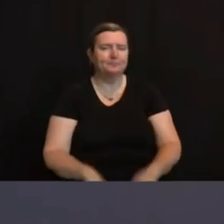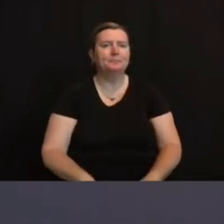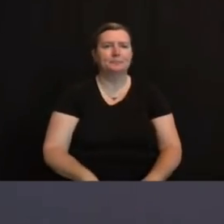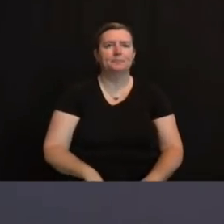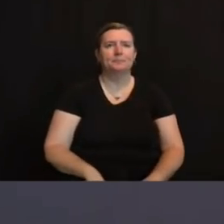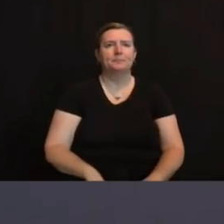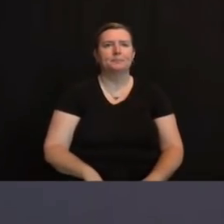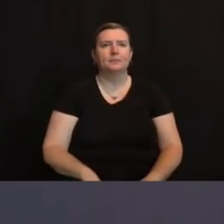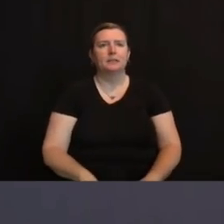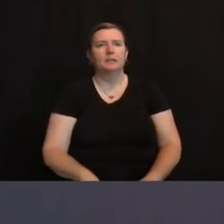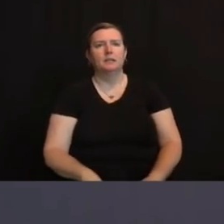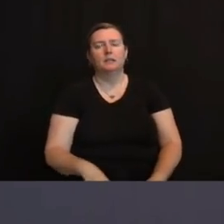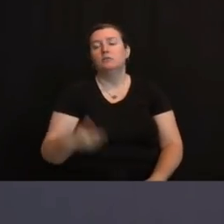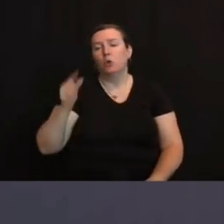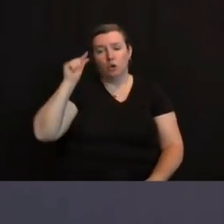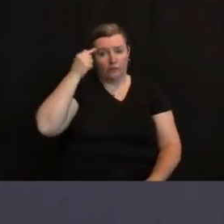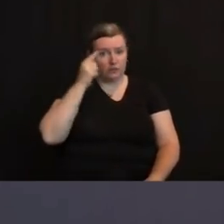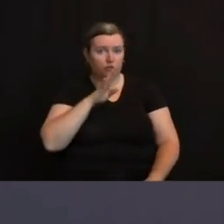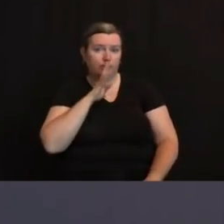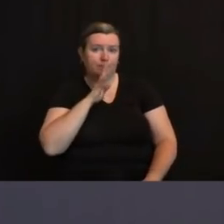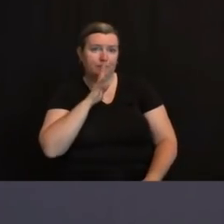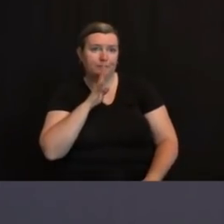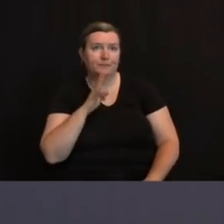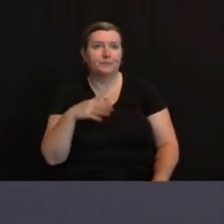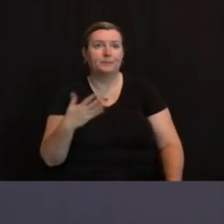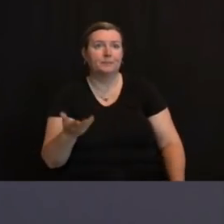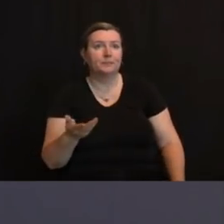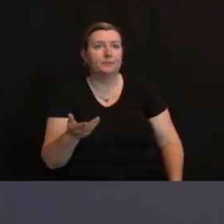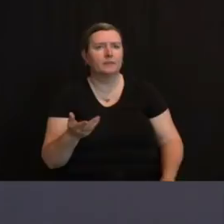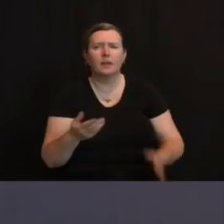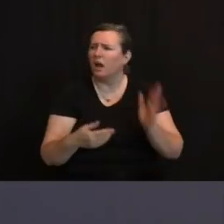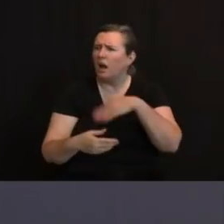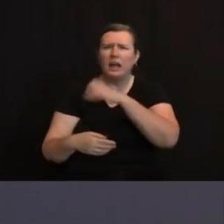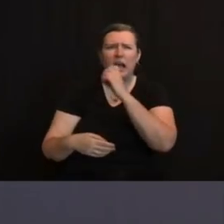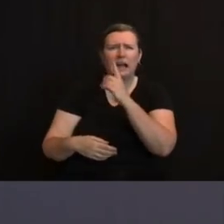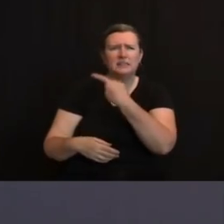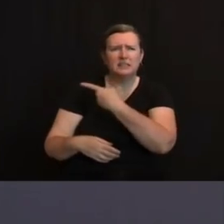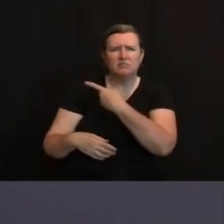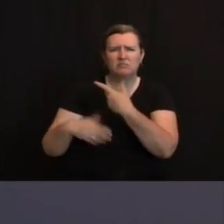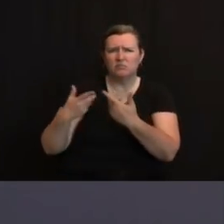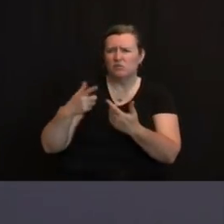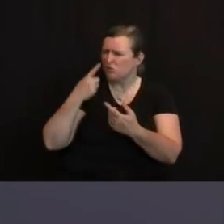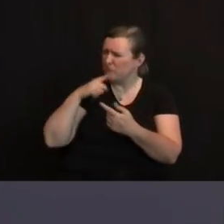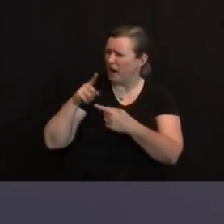going to jump to the, Ed, that last question. Do you mind jumping in on that?